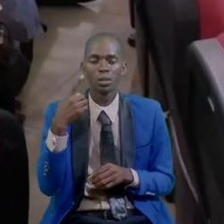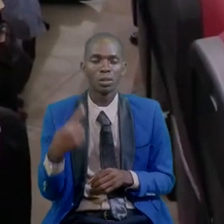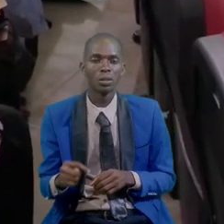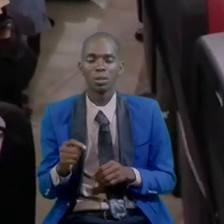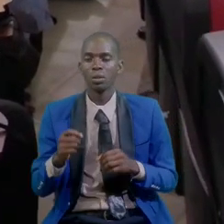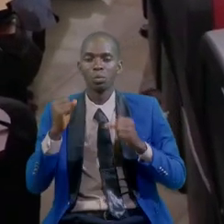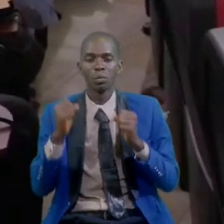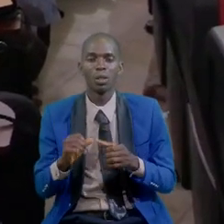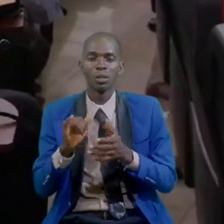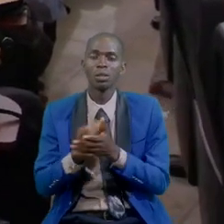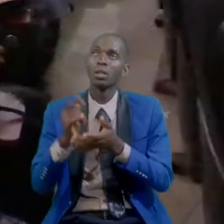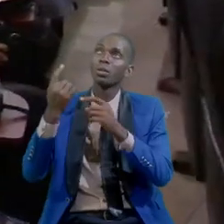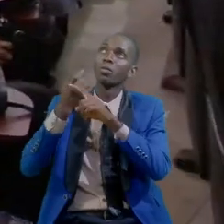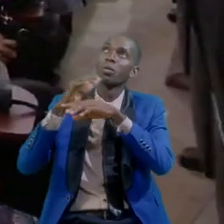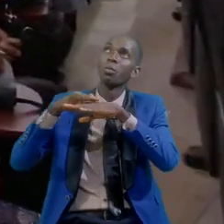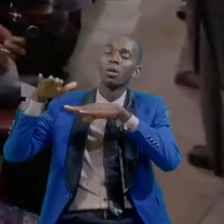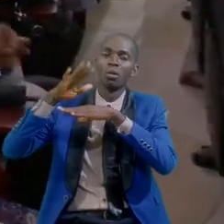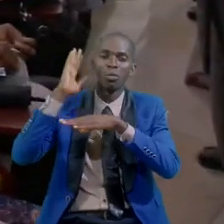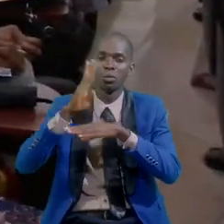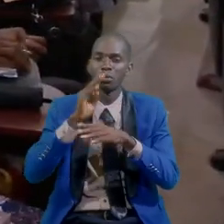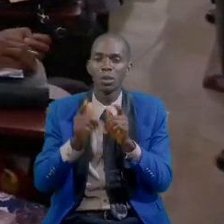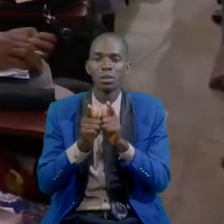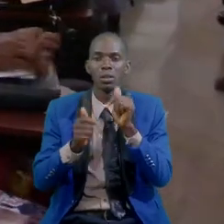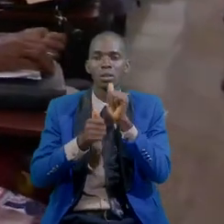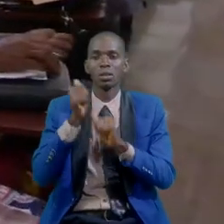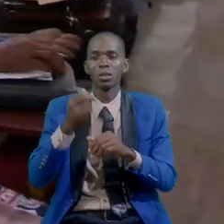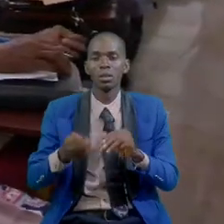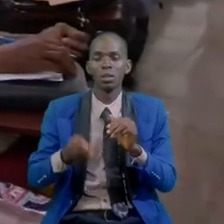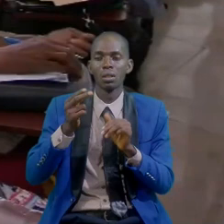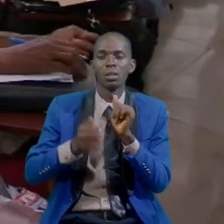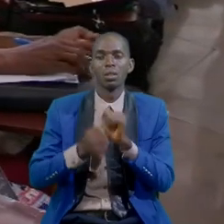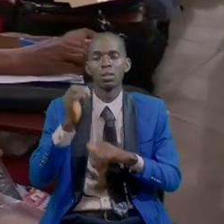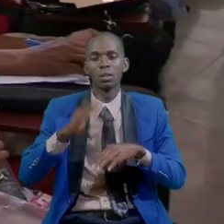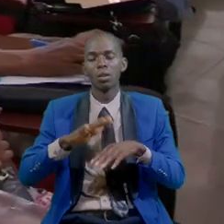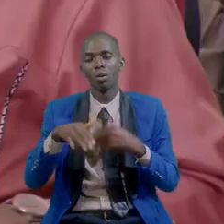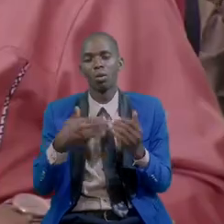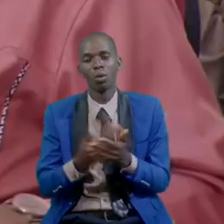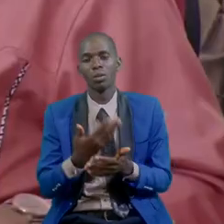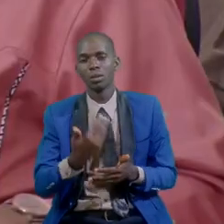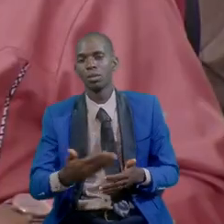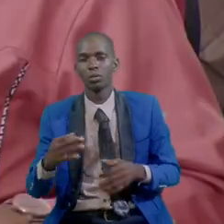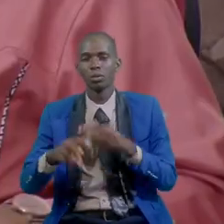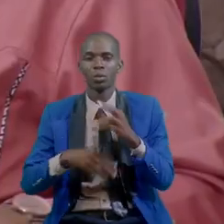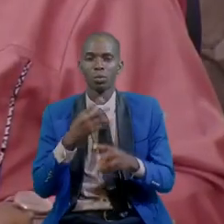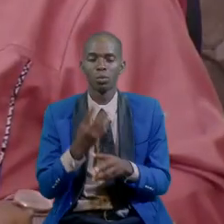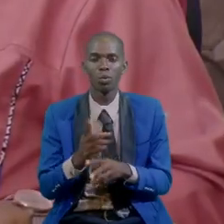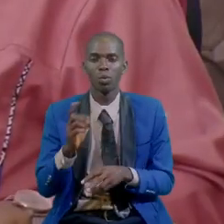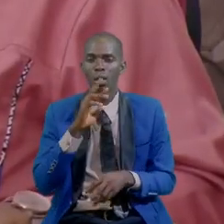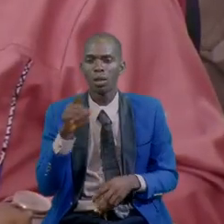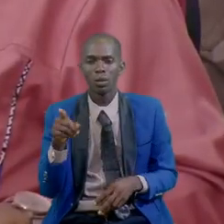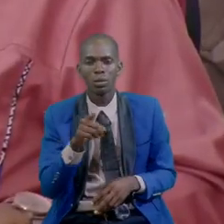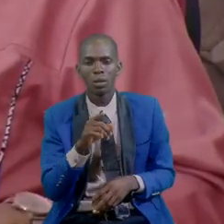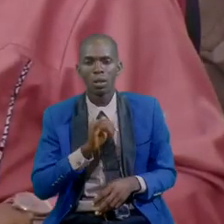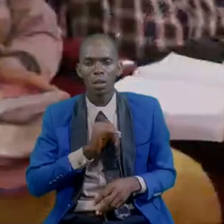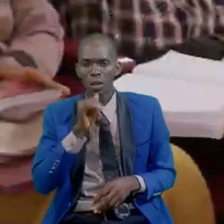above, will be greater and higher than all those gadgets. Where are you? I'm looking for the man.